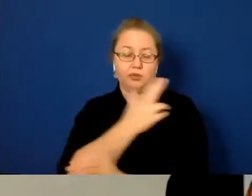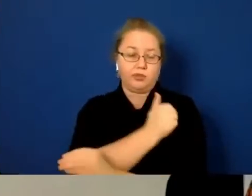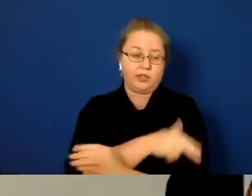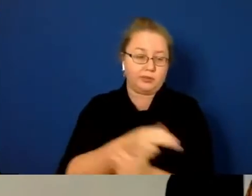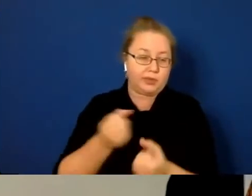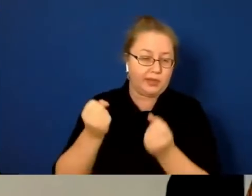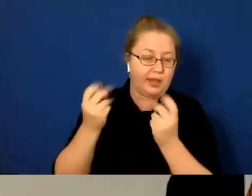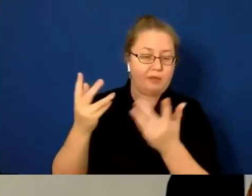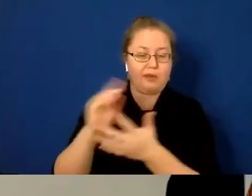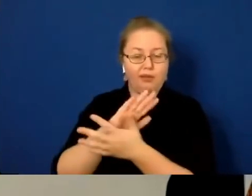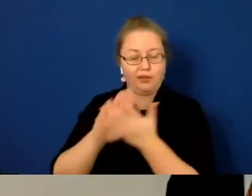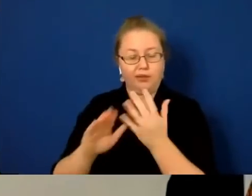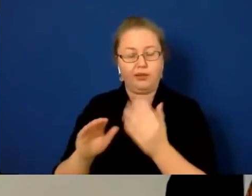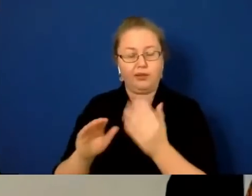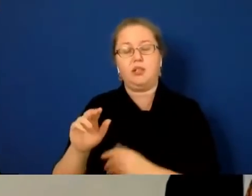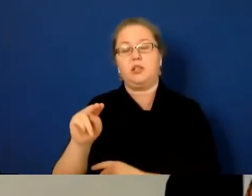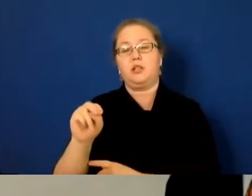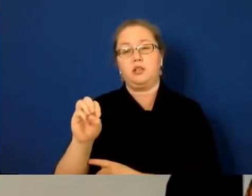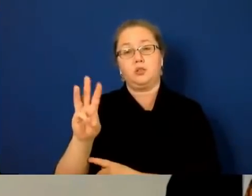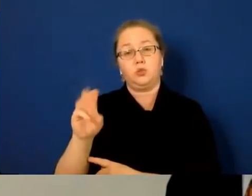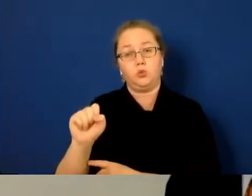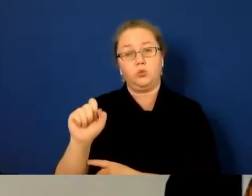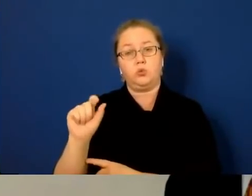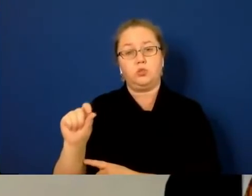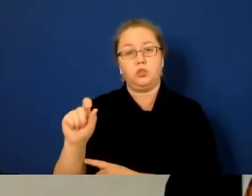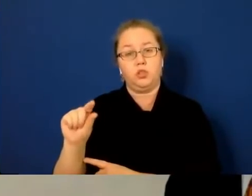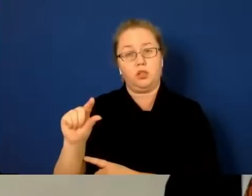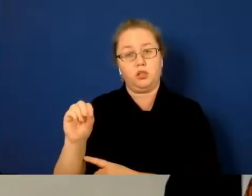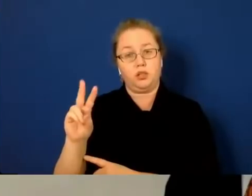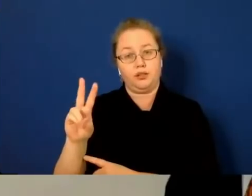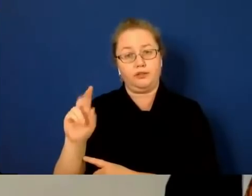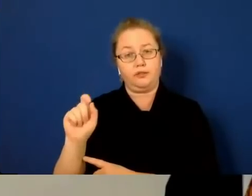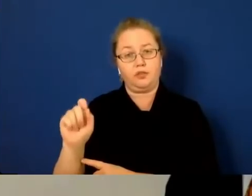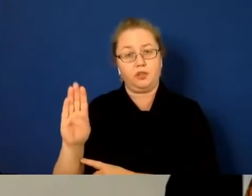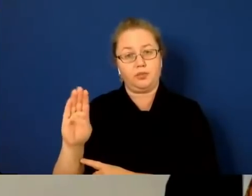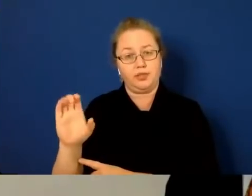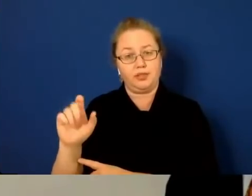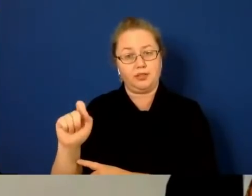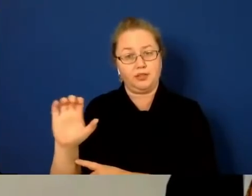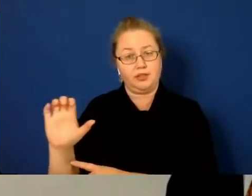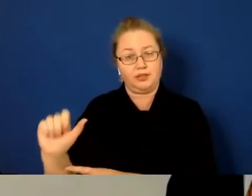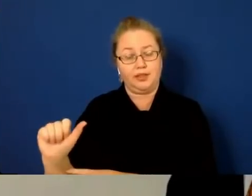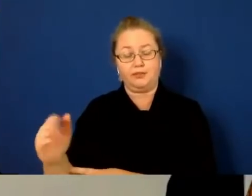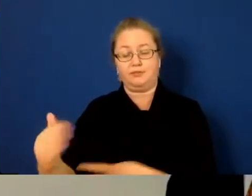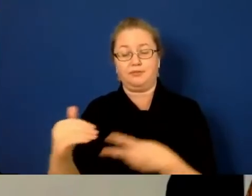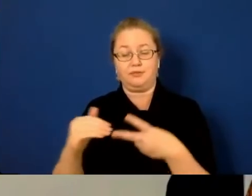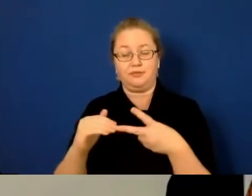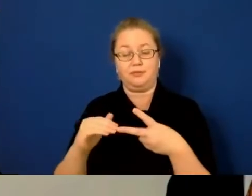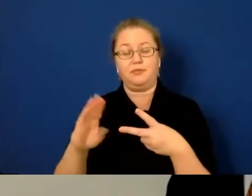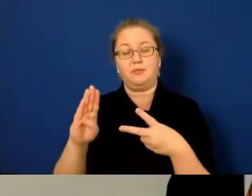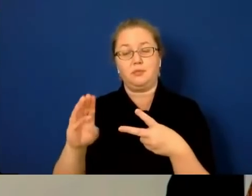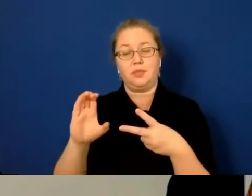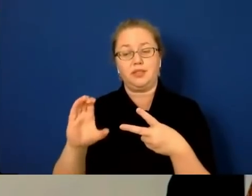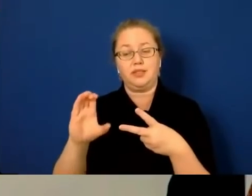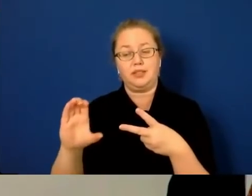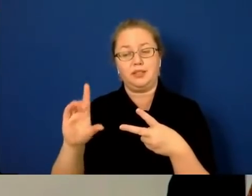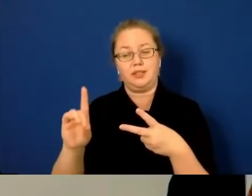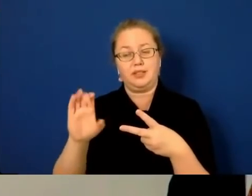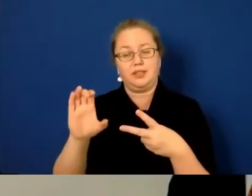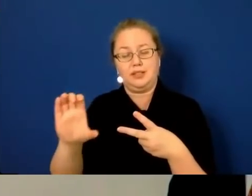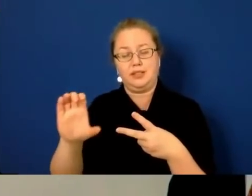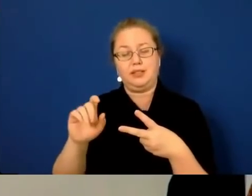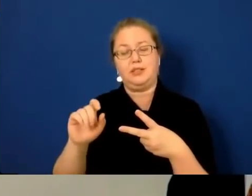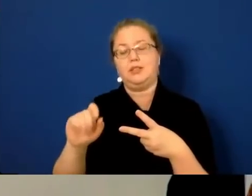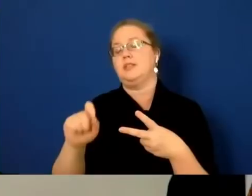number of people, because that helps our contact tracing. It also means that we're not passing this virus on to many more